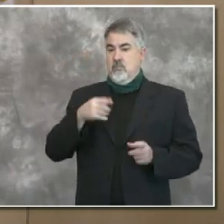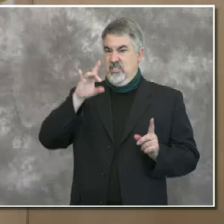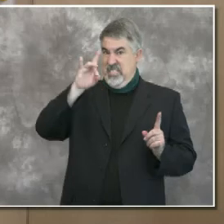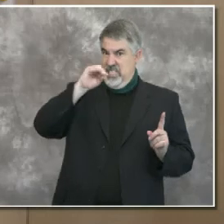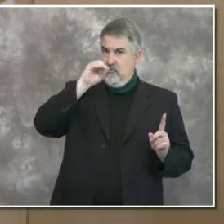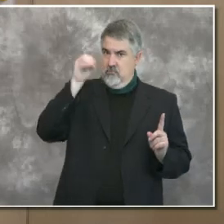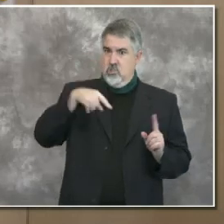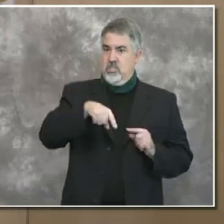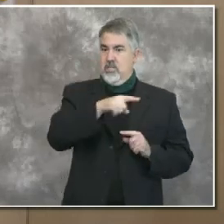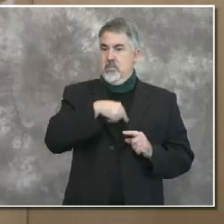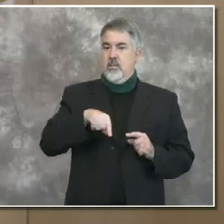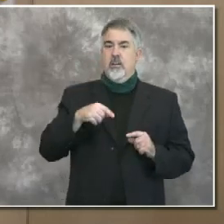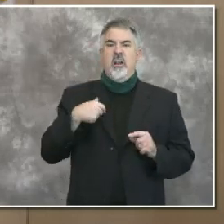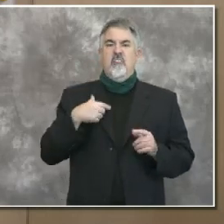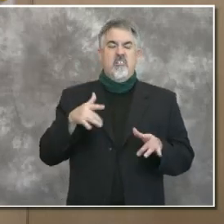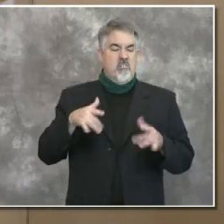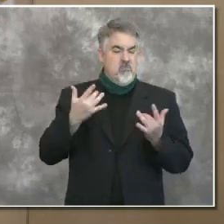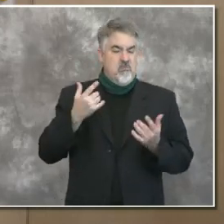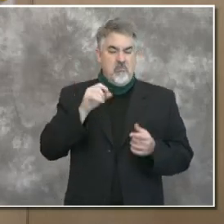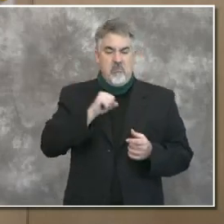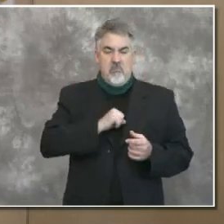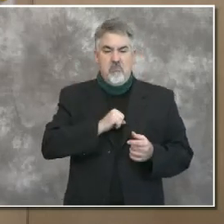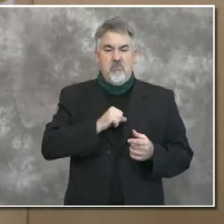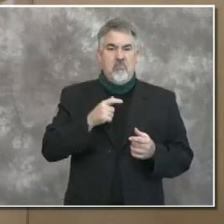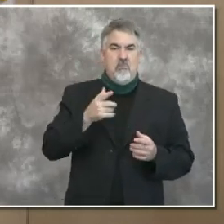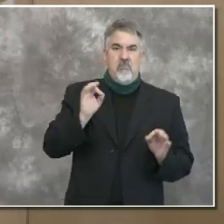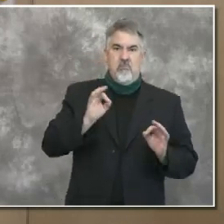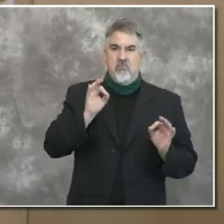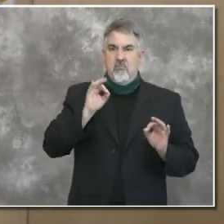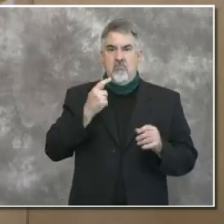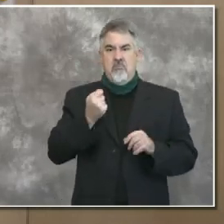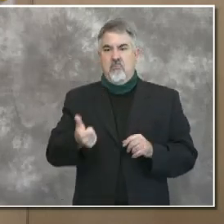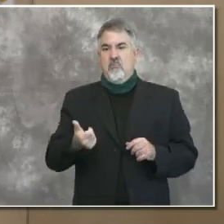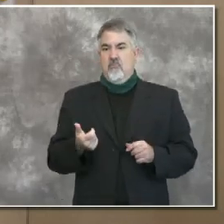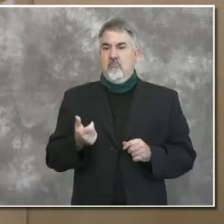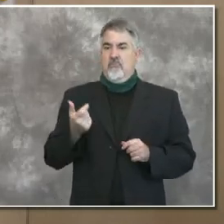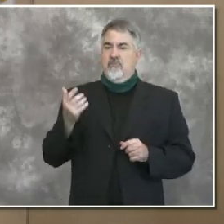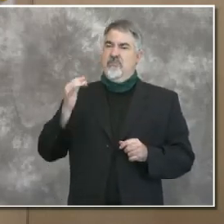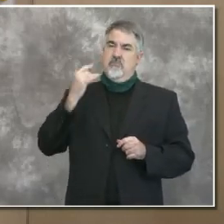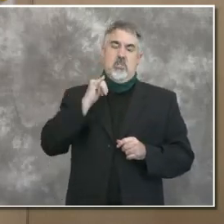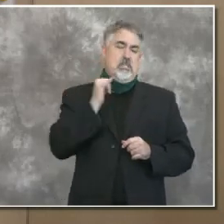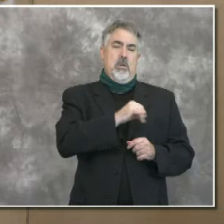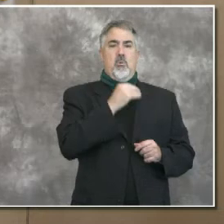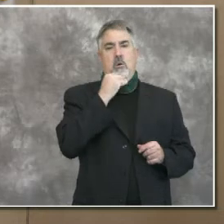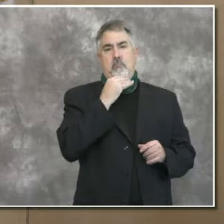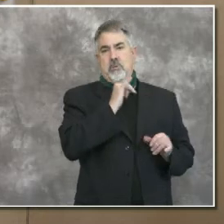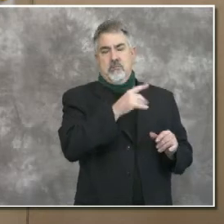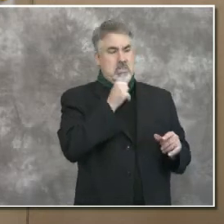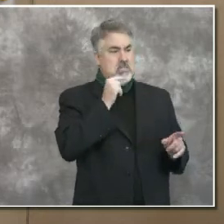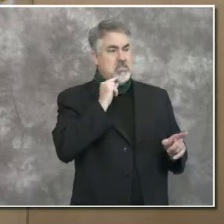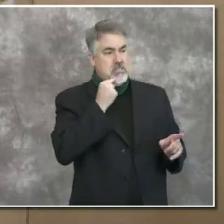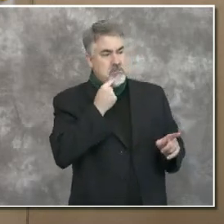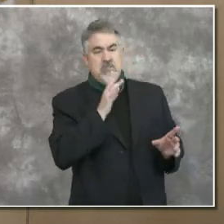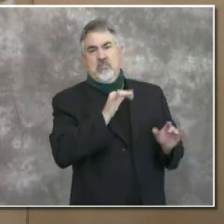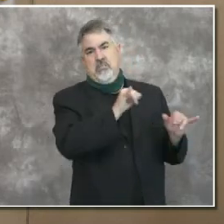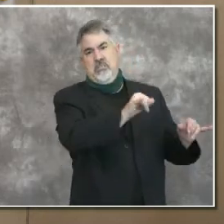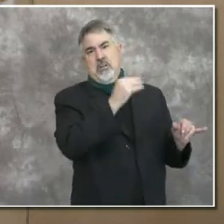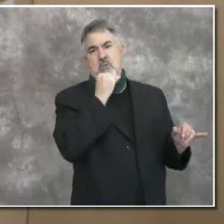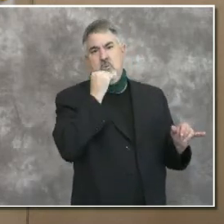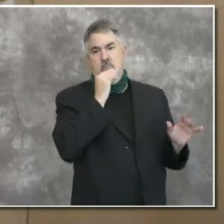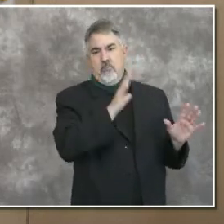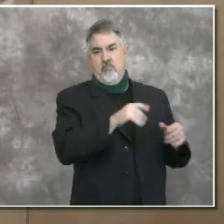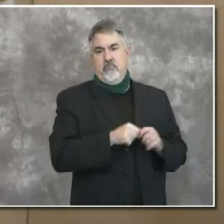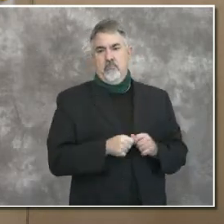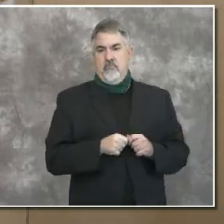were telling those individuals to stay at home because we did not want them to go into the healthcare, our providers'